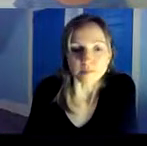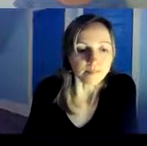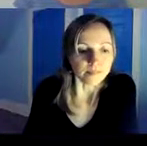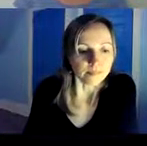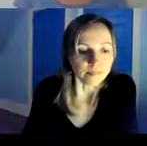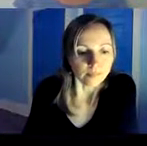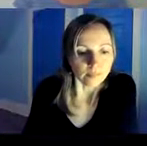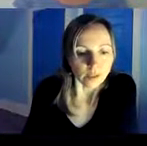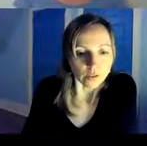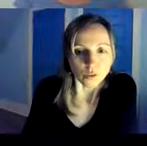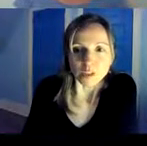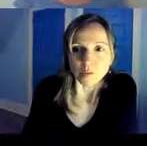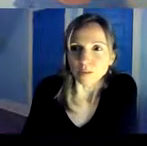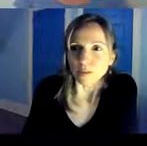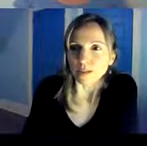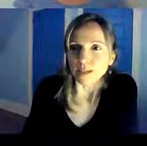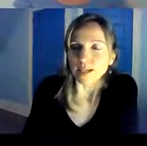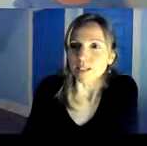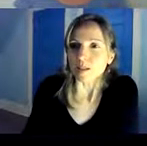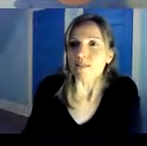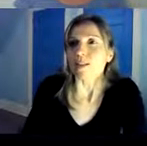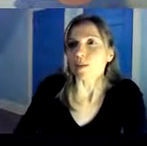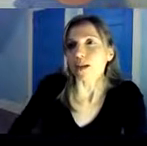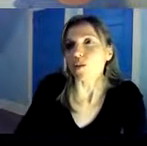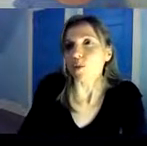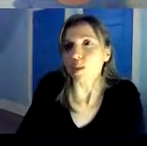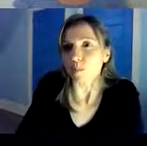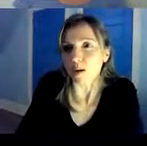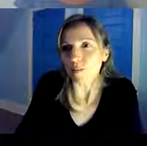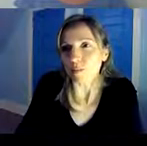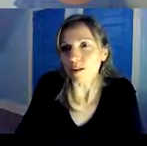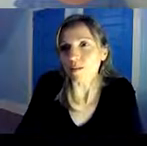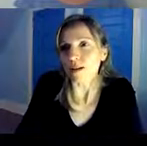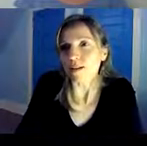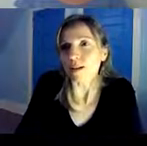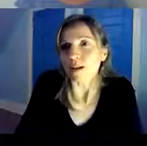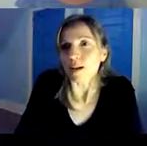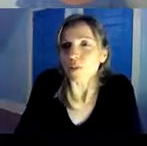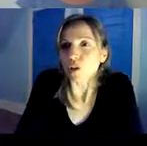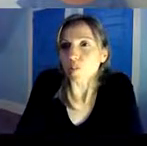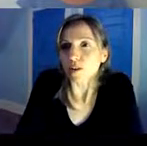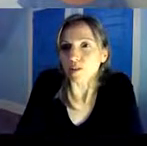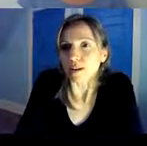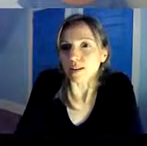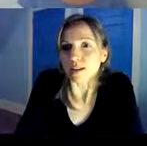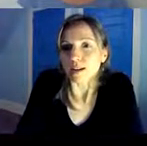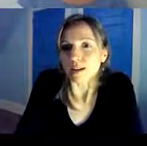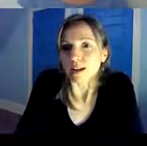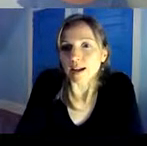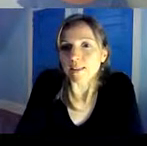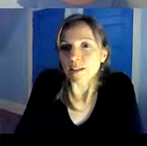off. So it's about giving having a space between the bottom part of the vine and the top part of the